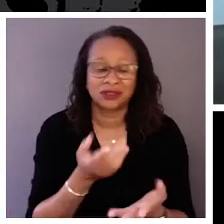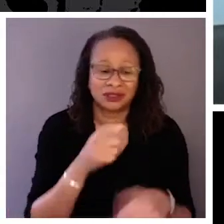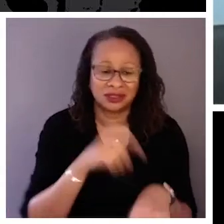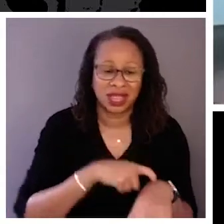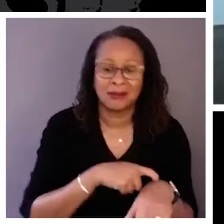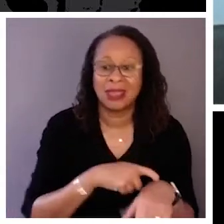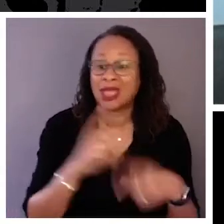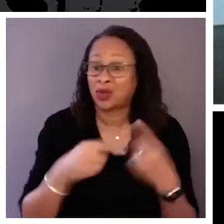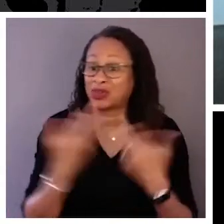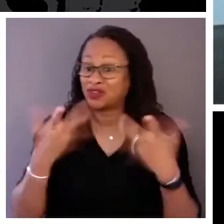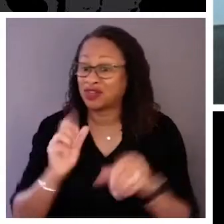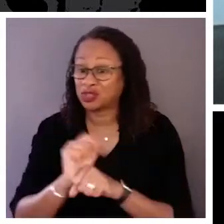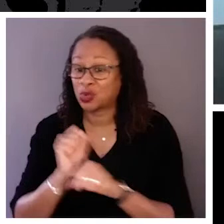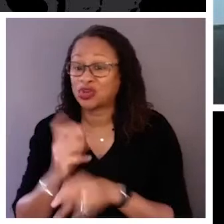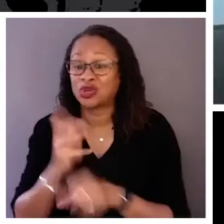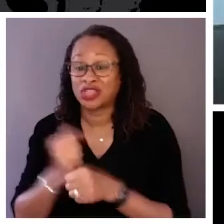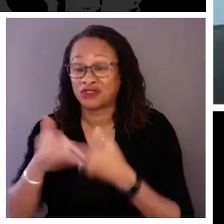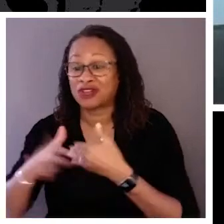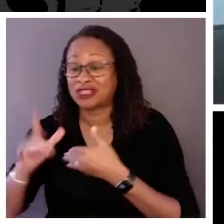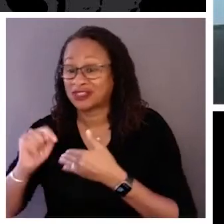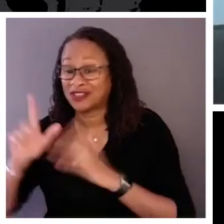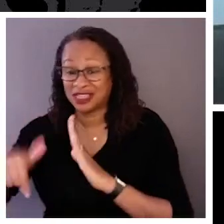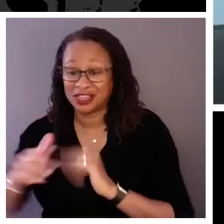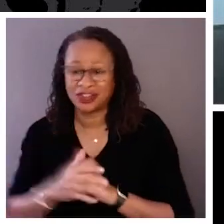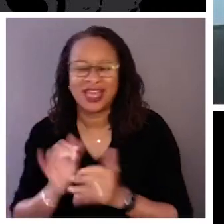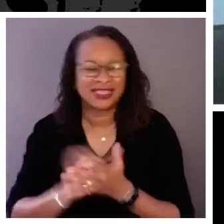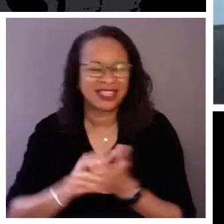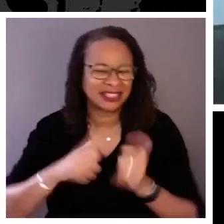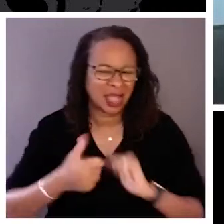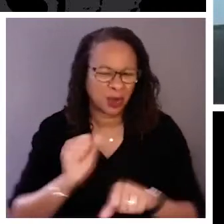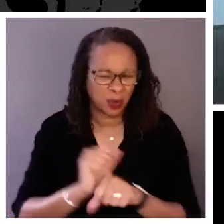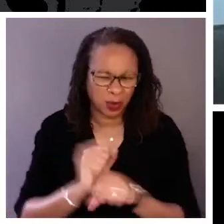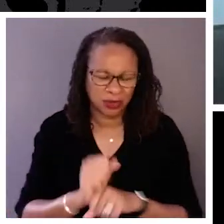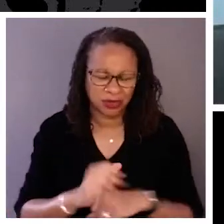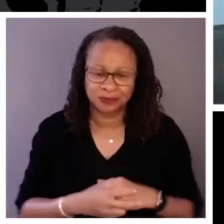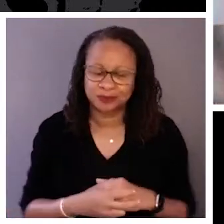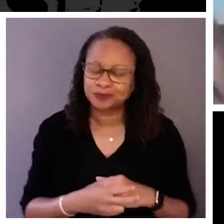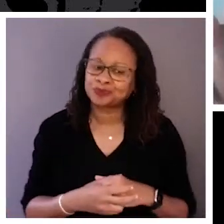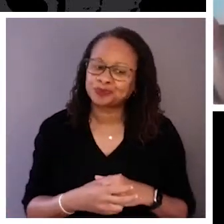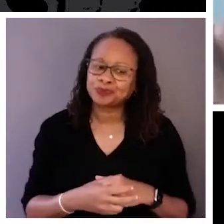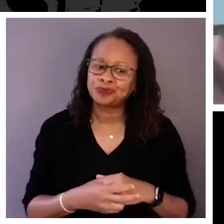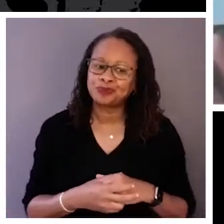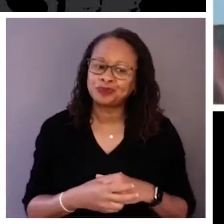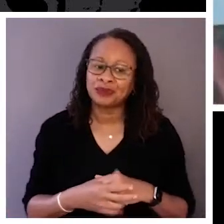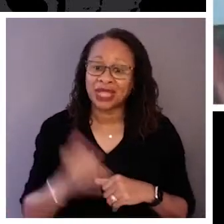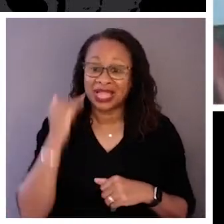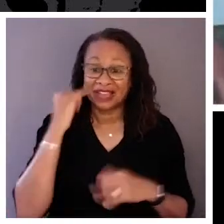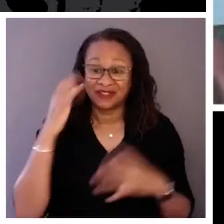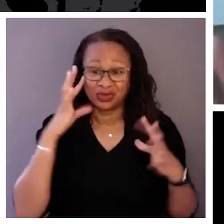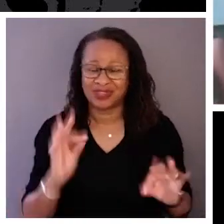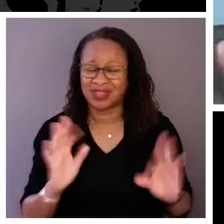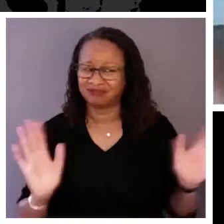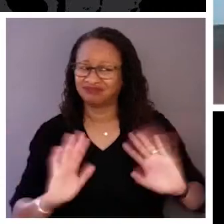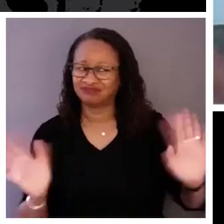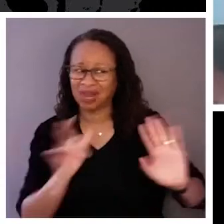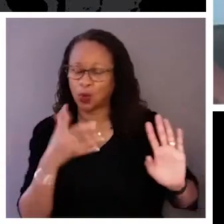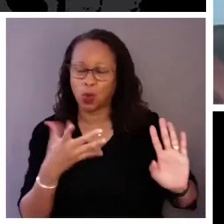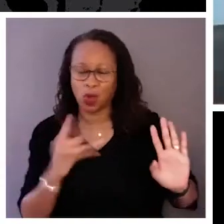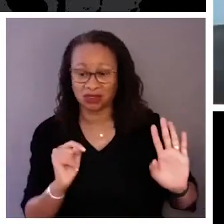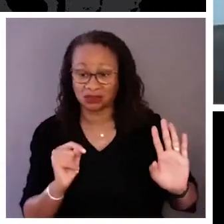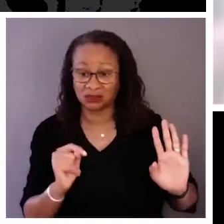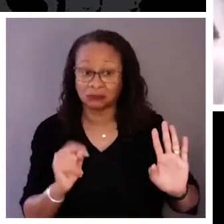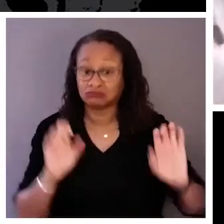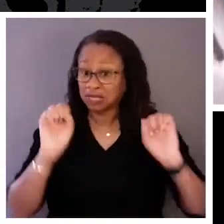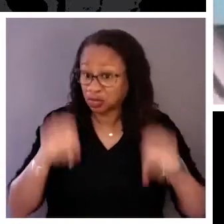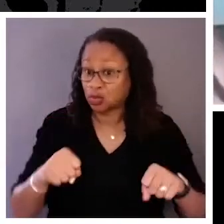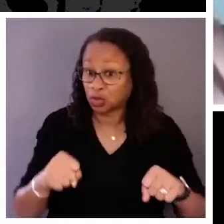later. That's right. Kind of the way the advanced child tax credit is working this year. If you opted out of it, and you could opt out